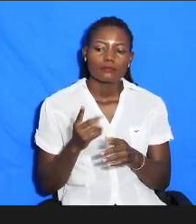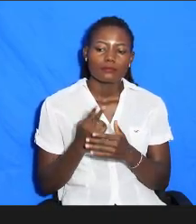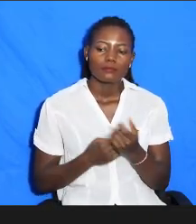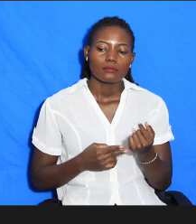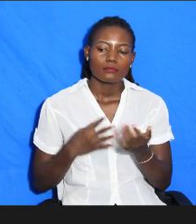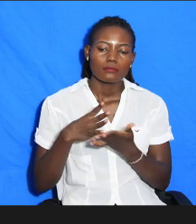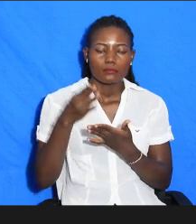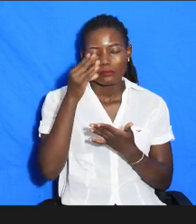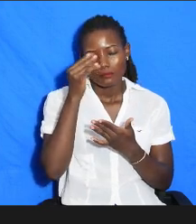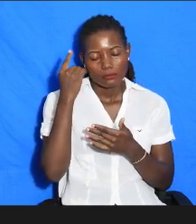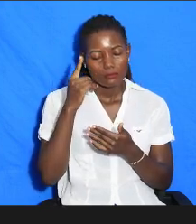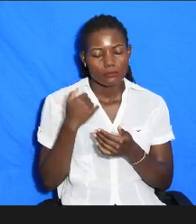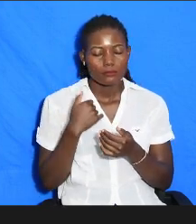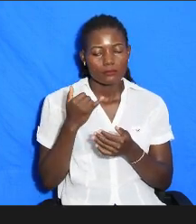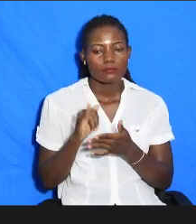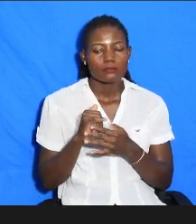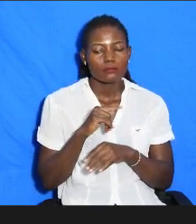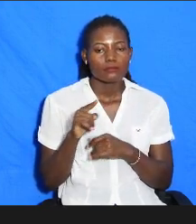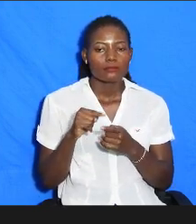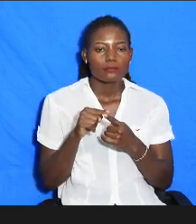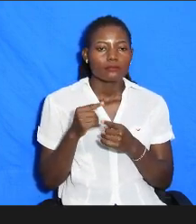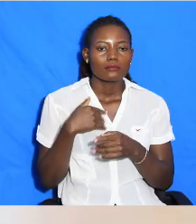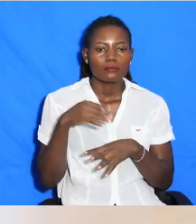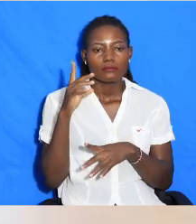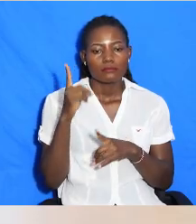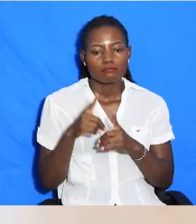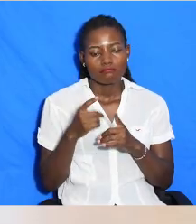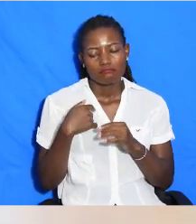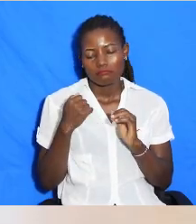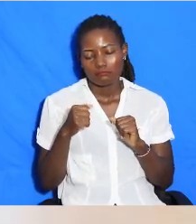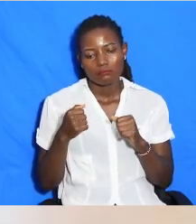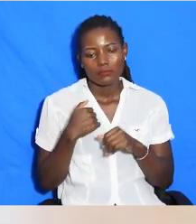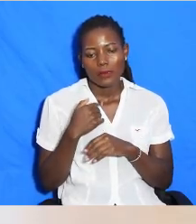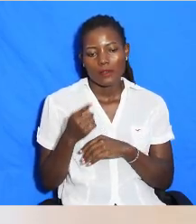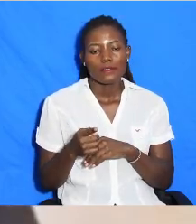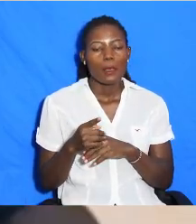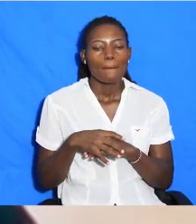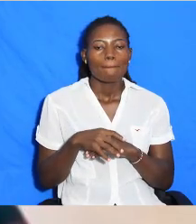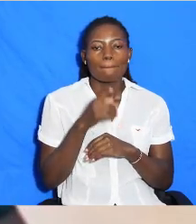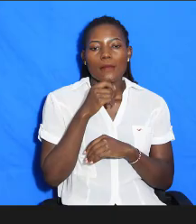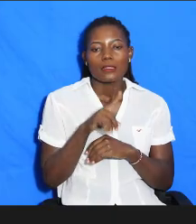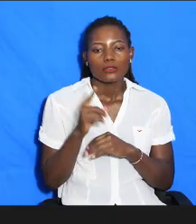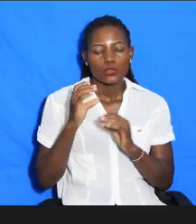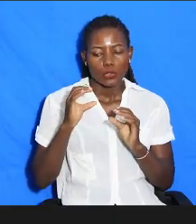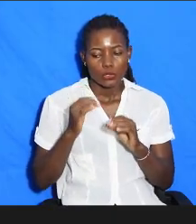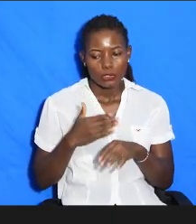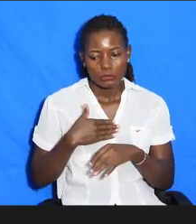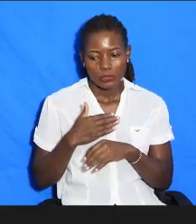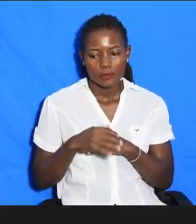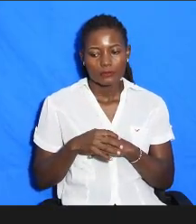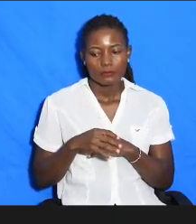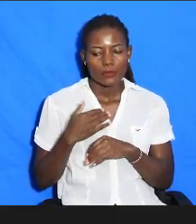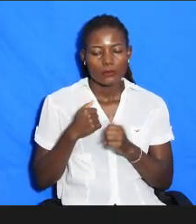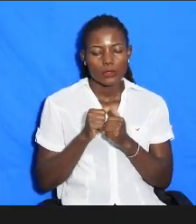for me, that's when now I synced with him and I was like, I Okay. can have him, yeah, to coach me. And I've been with him for the past